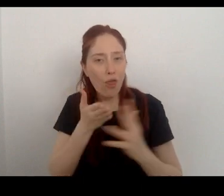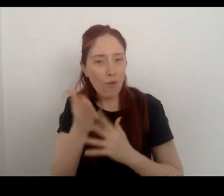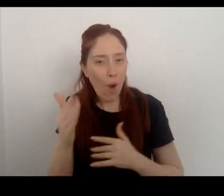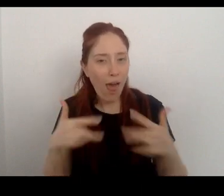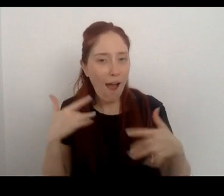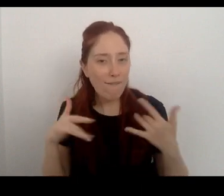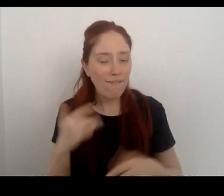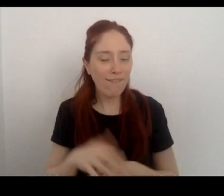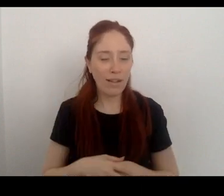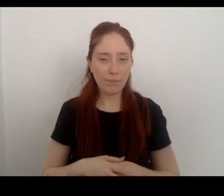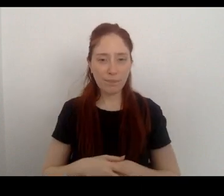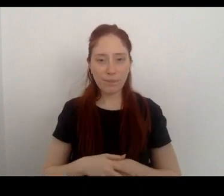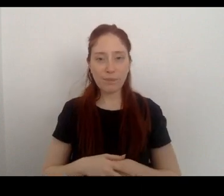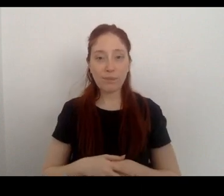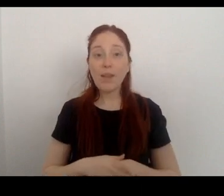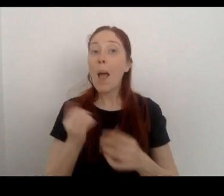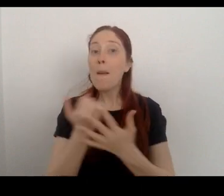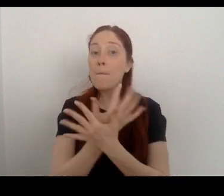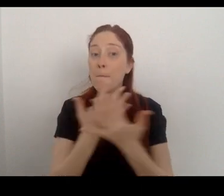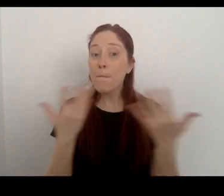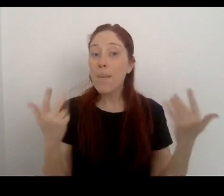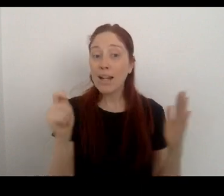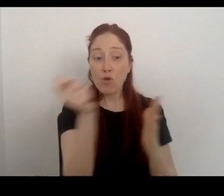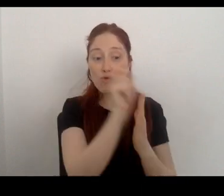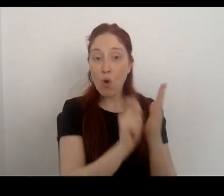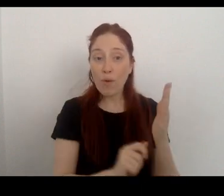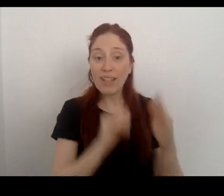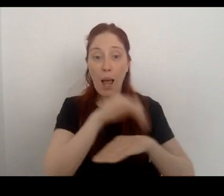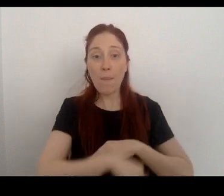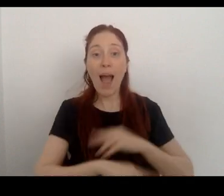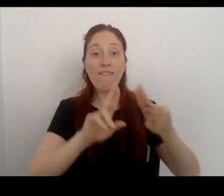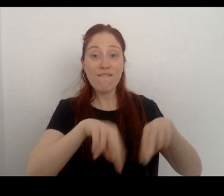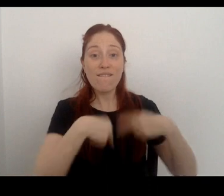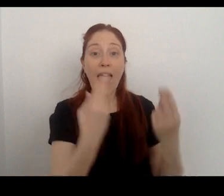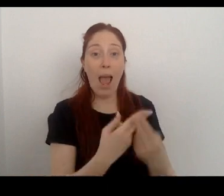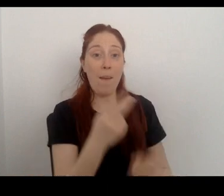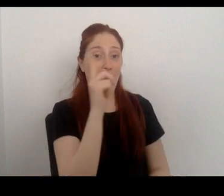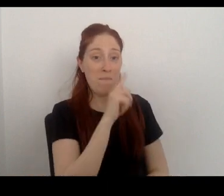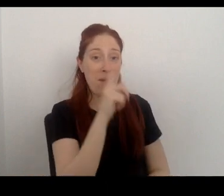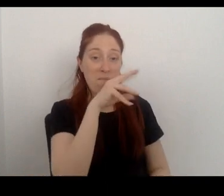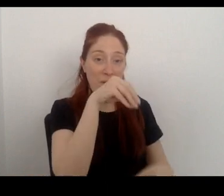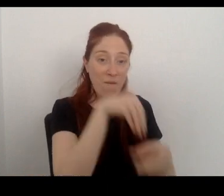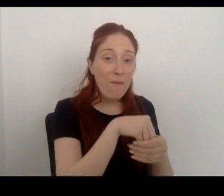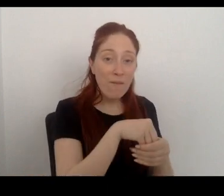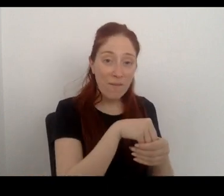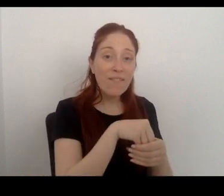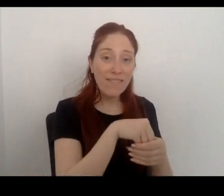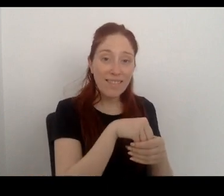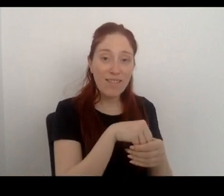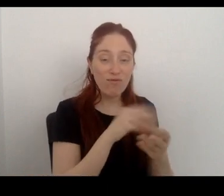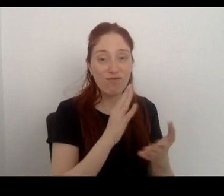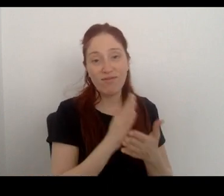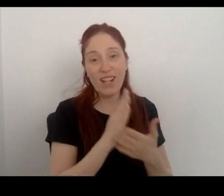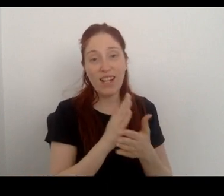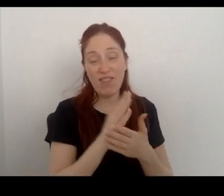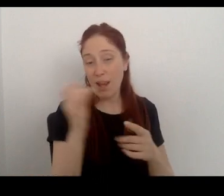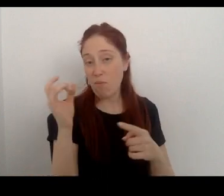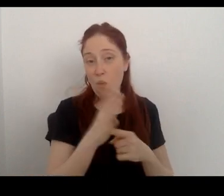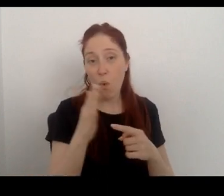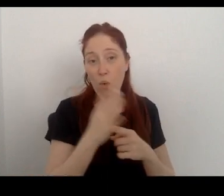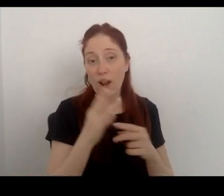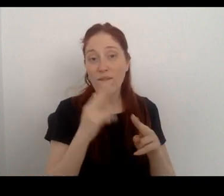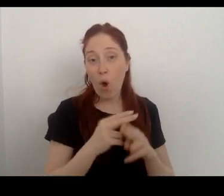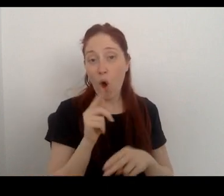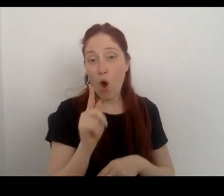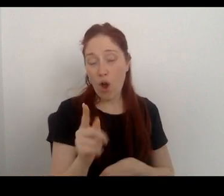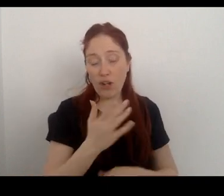number of the drawings are actually of family members. And to give you a sense of just how important drawing was to her, she actually